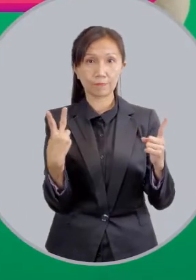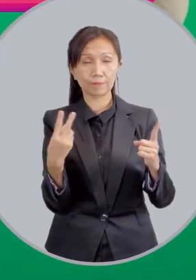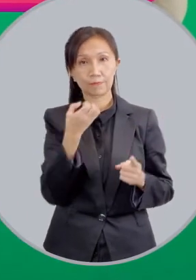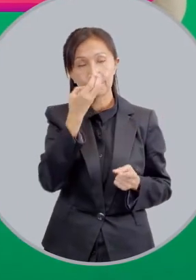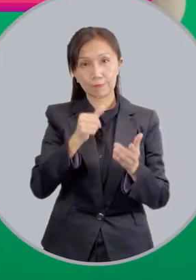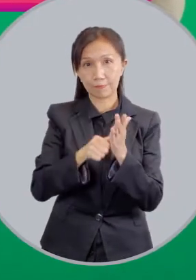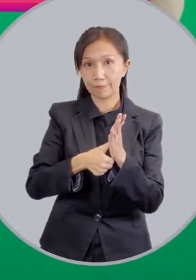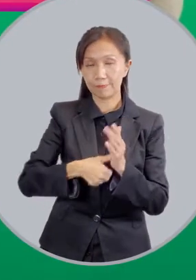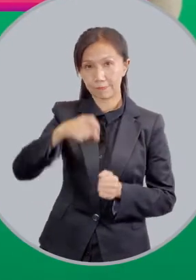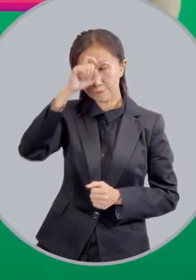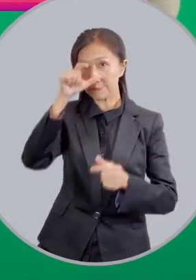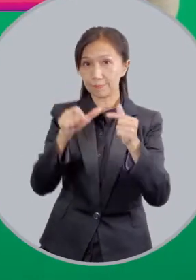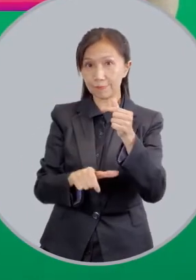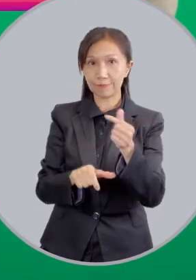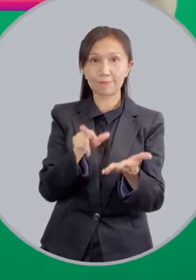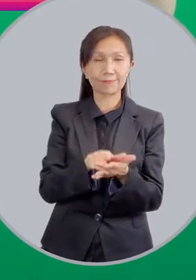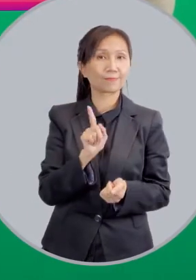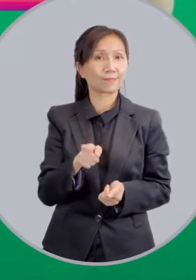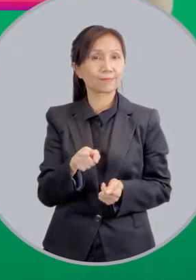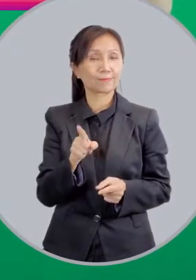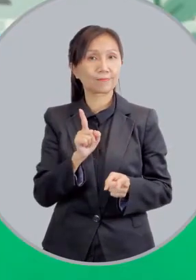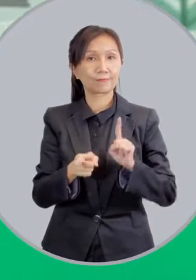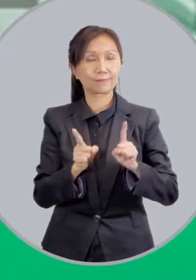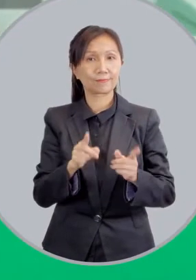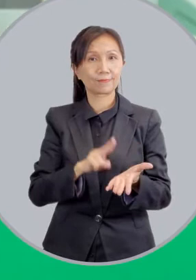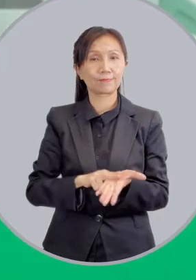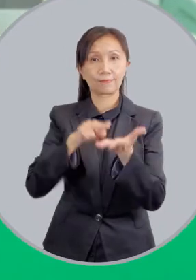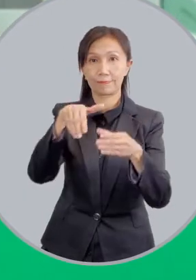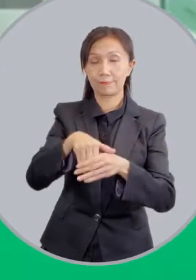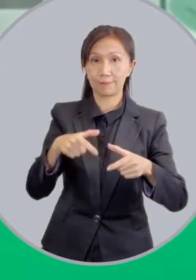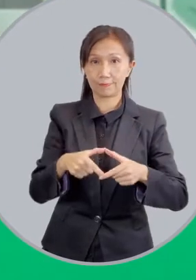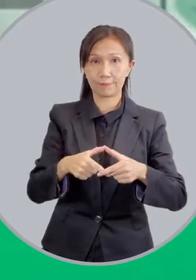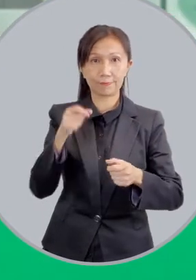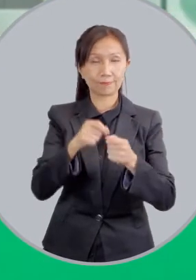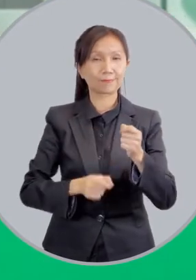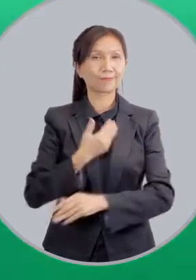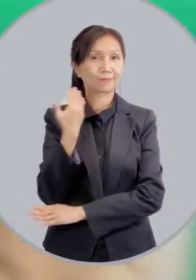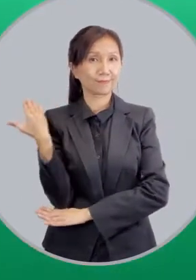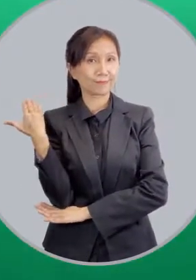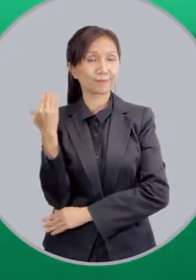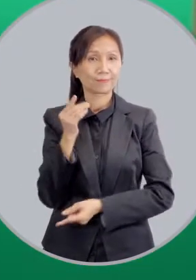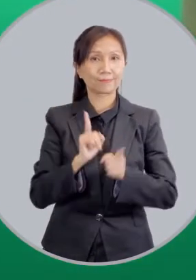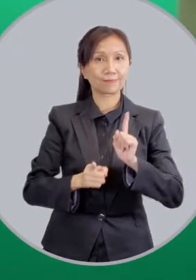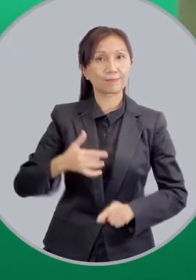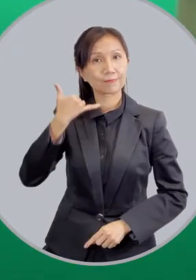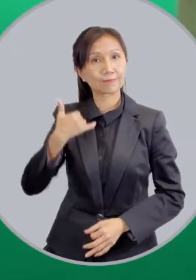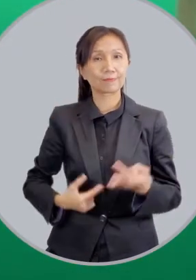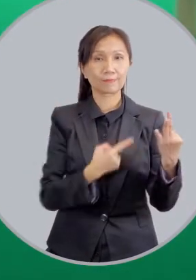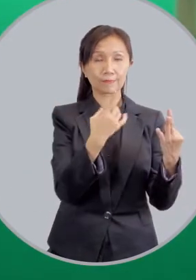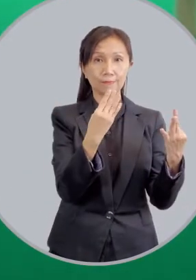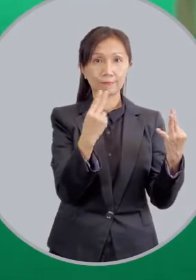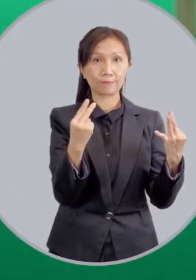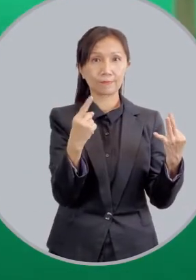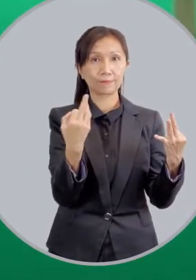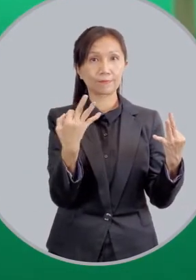residents born in 1952 must apply for a JoyYou Card in October via Octopus App or by post. For details, visit the JoyYou Card website or